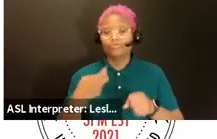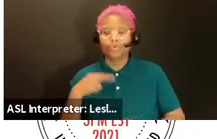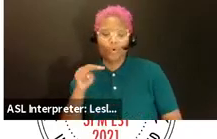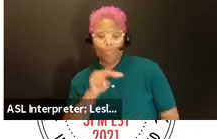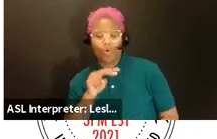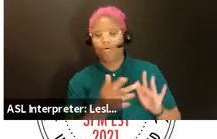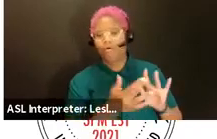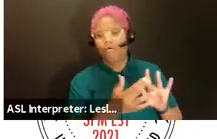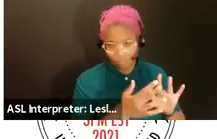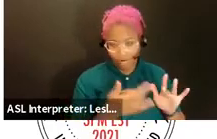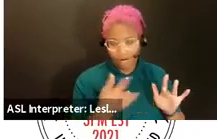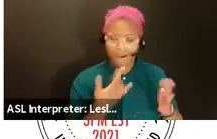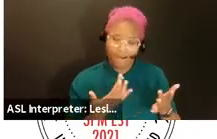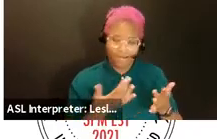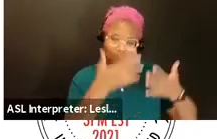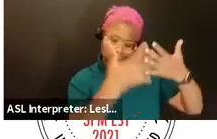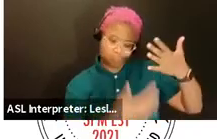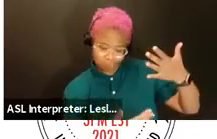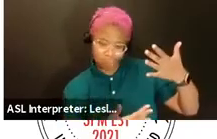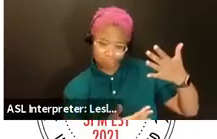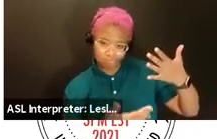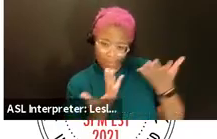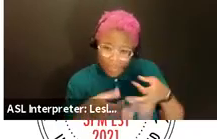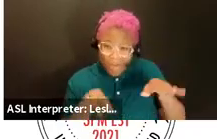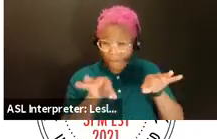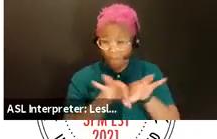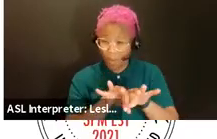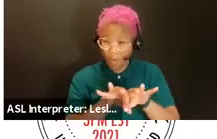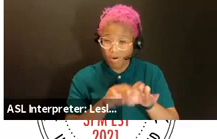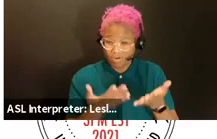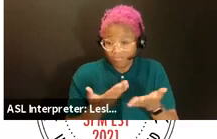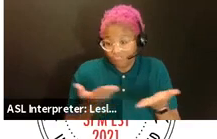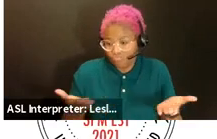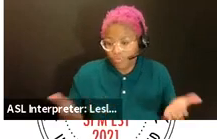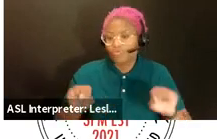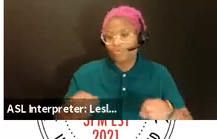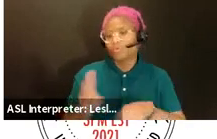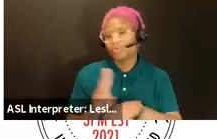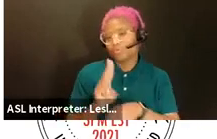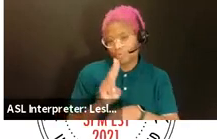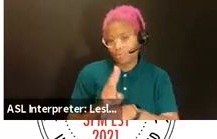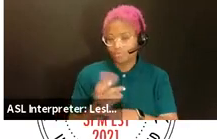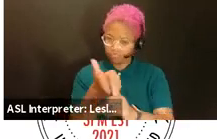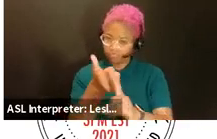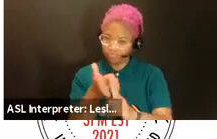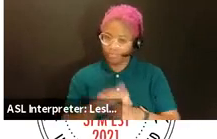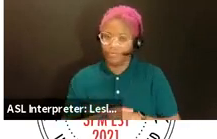but you can figure out how to. Those are all really, really useful resources to think about how to manage